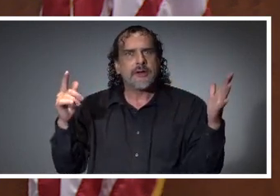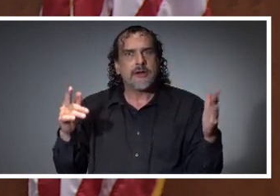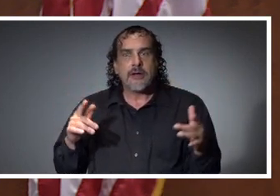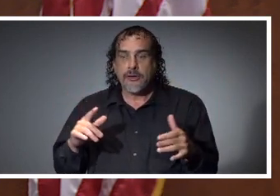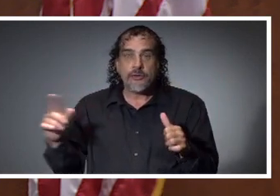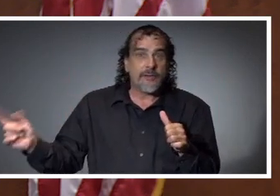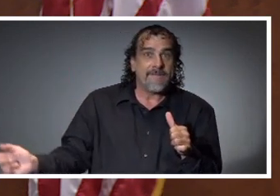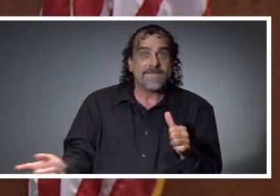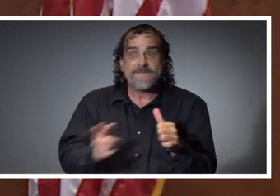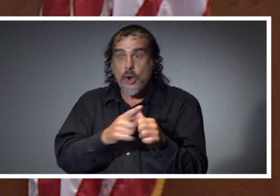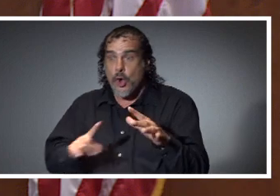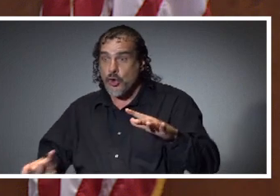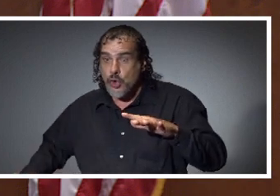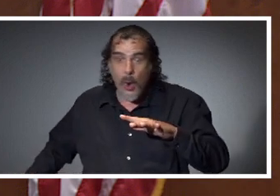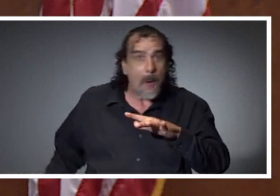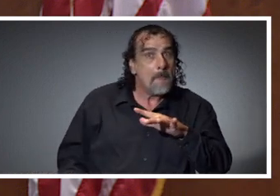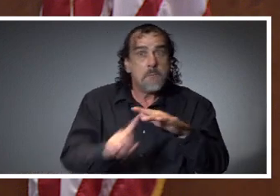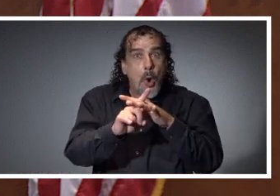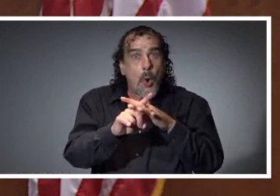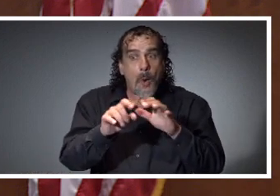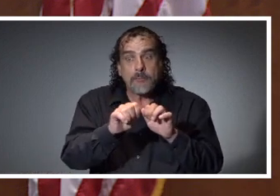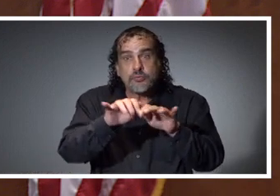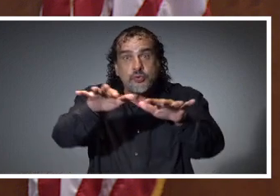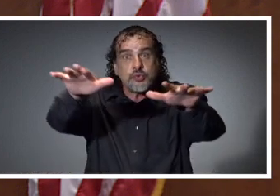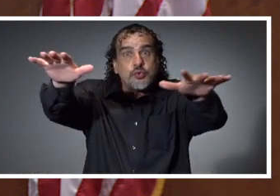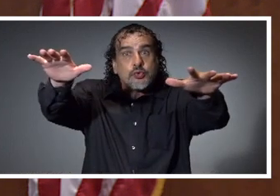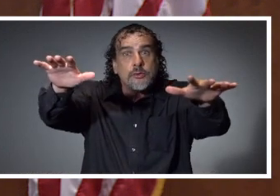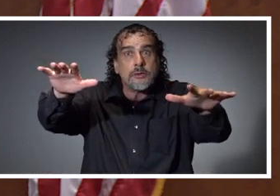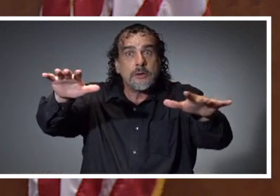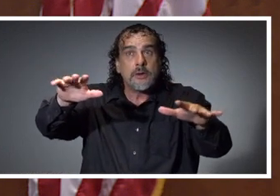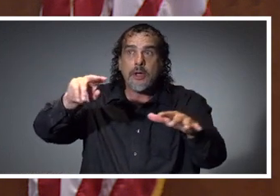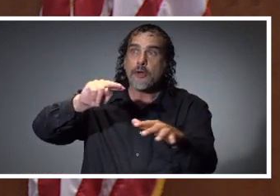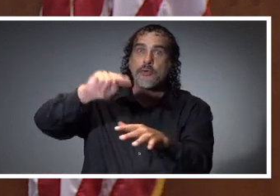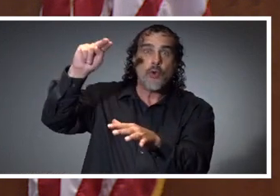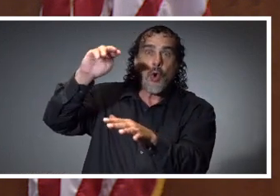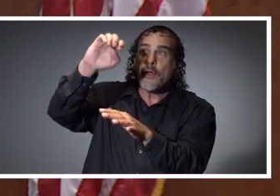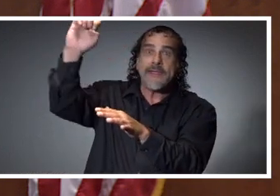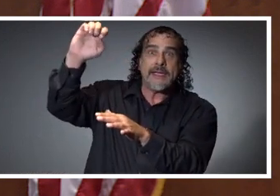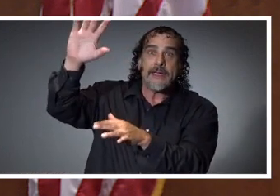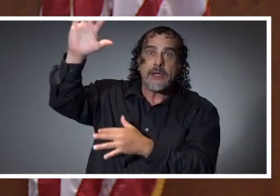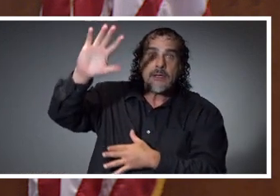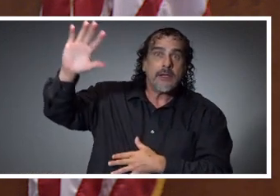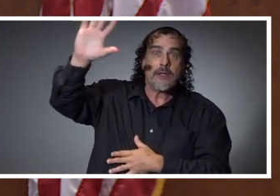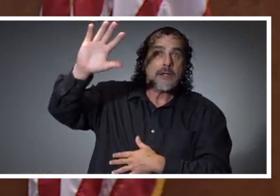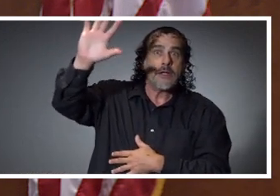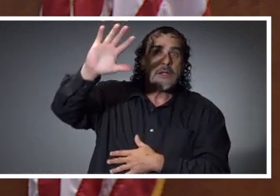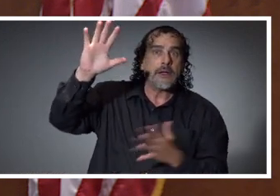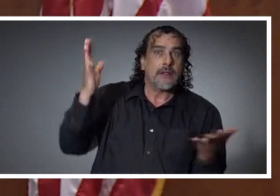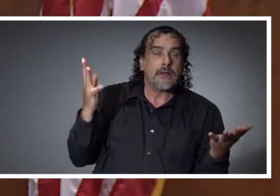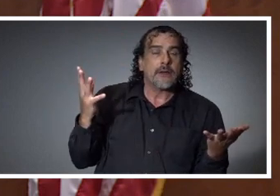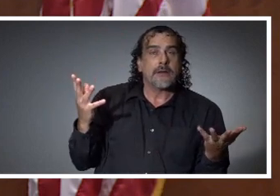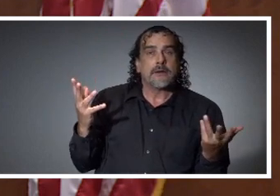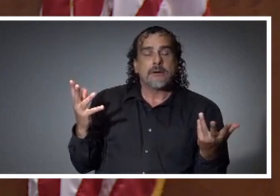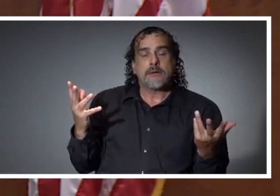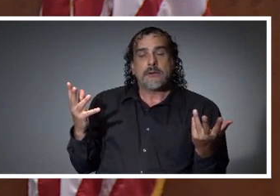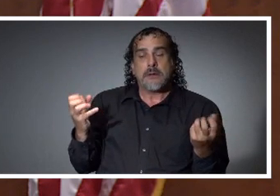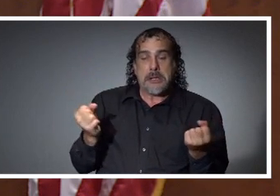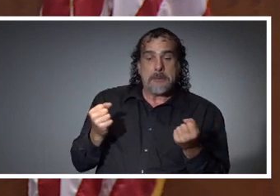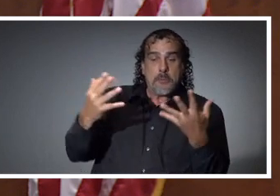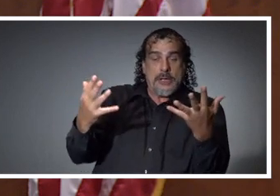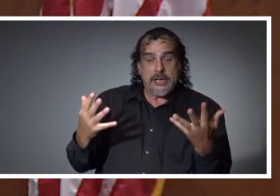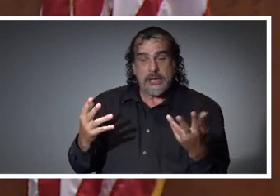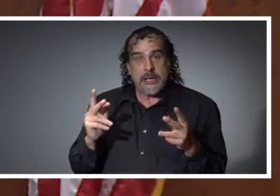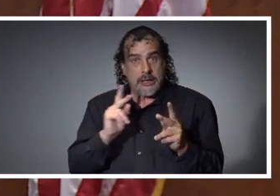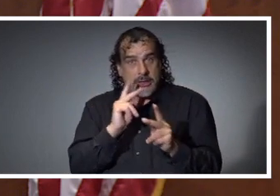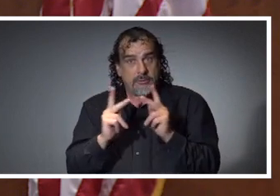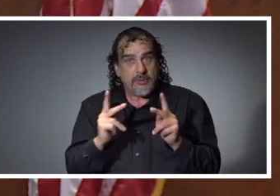wave of the coronavirus happened in the Northeast, right? And so, you know, and a lot of us, as